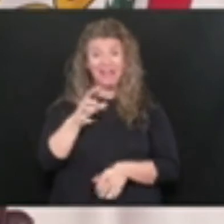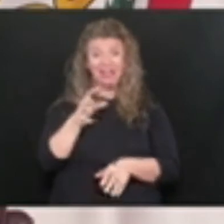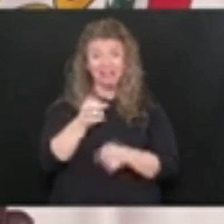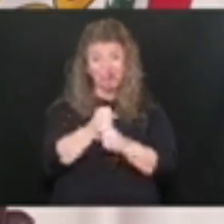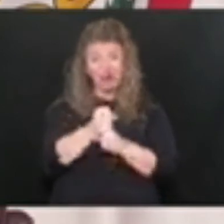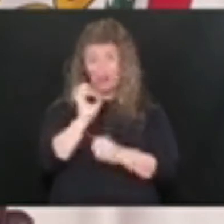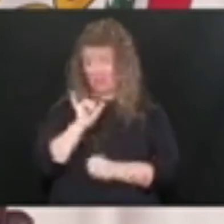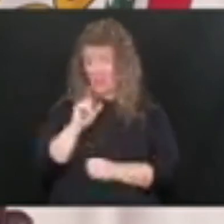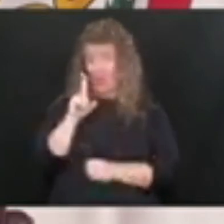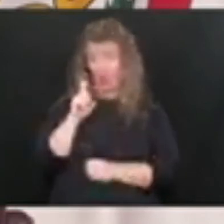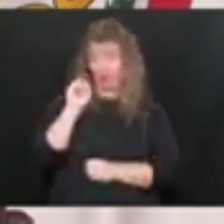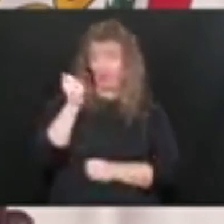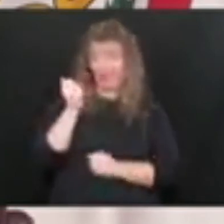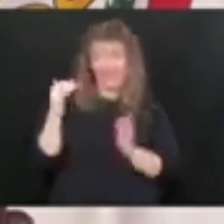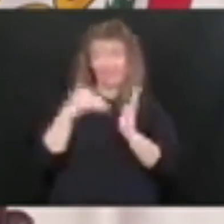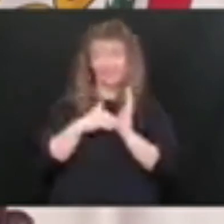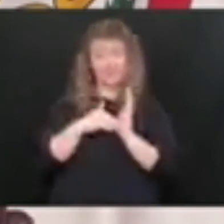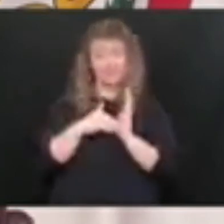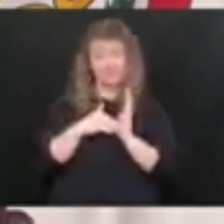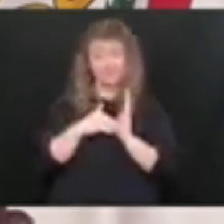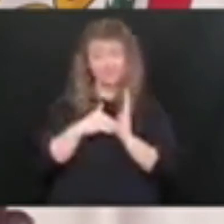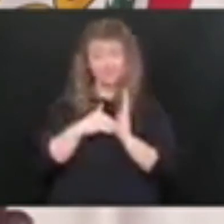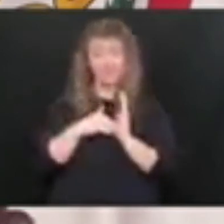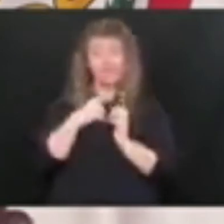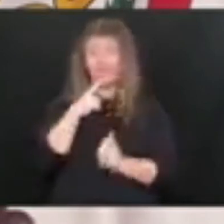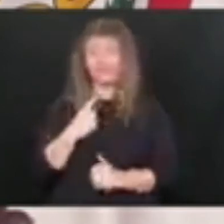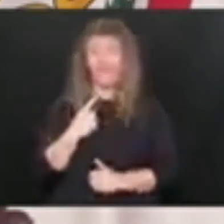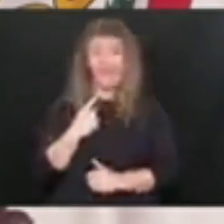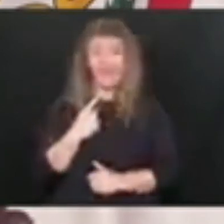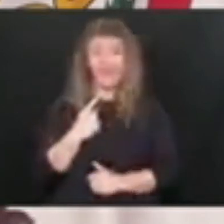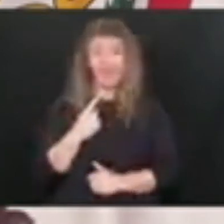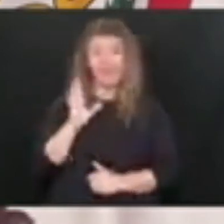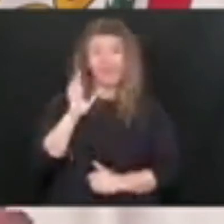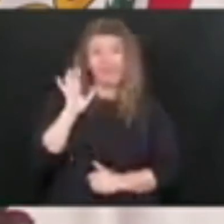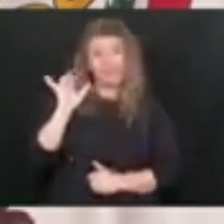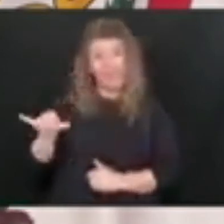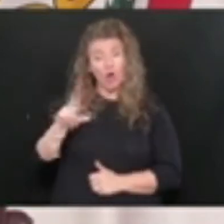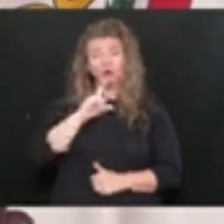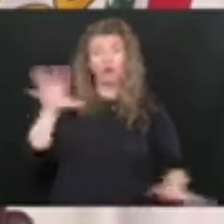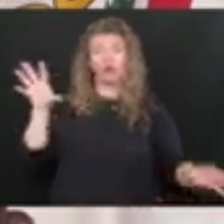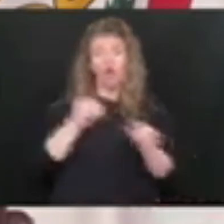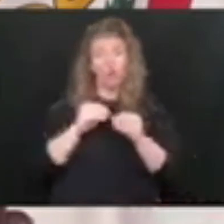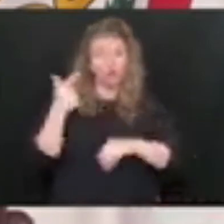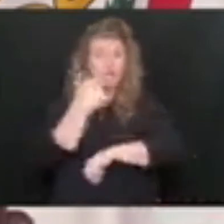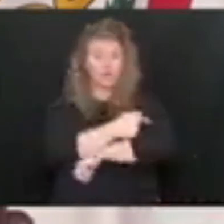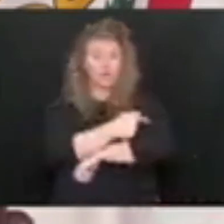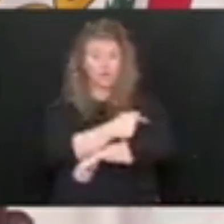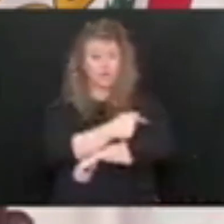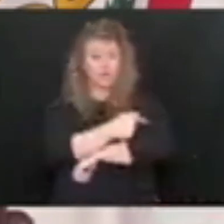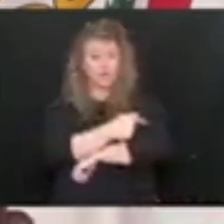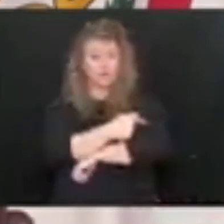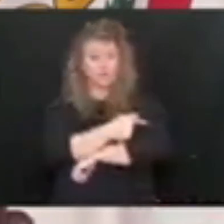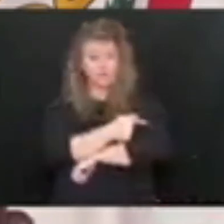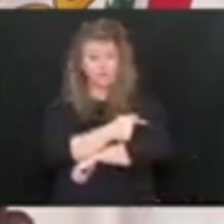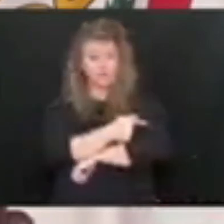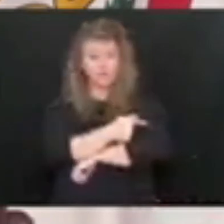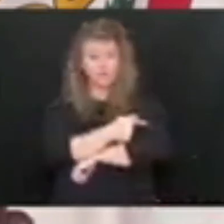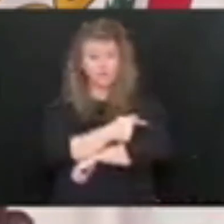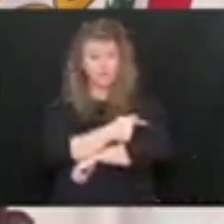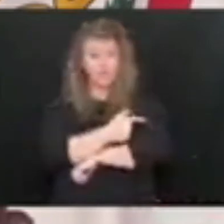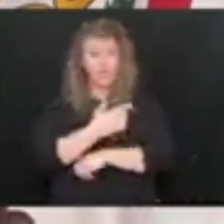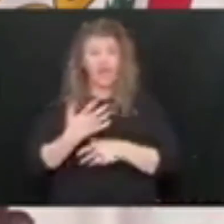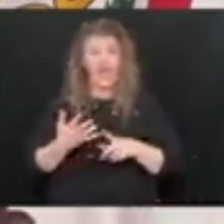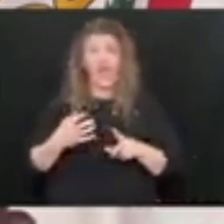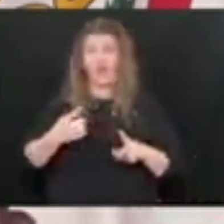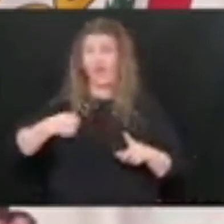that 110,000 and say that those were total shots, and